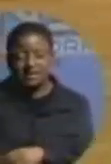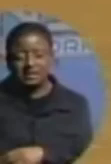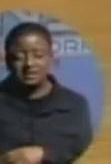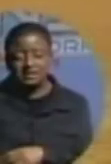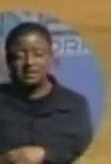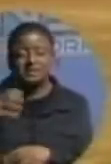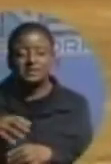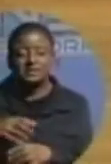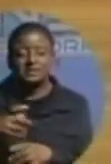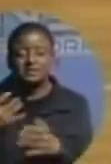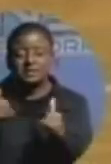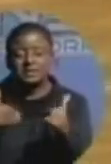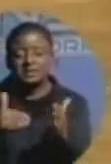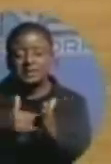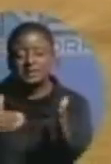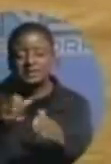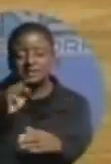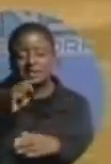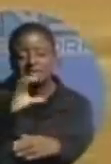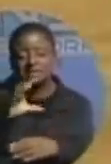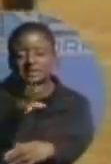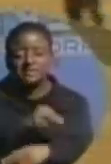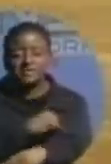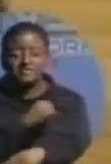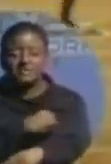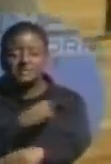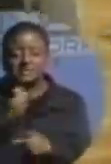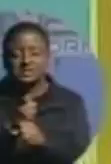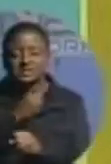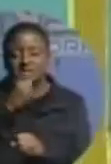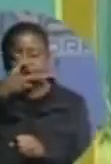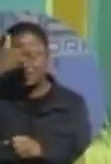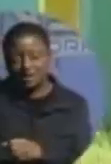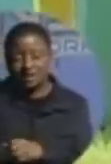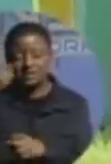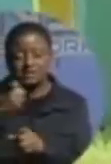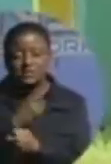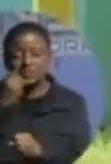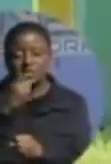McPherson Sharks. The Tigers go on for a 16-3 victory. I think we